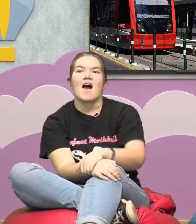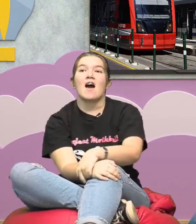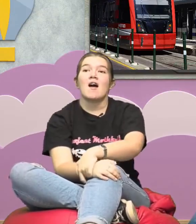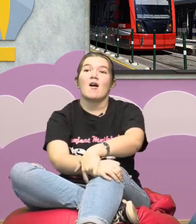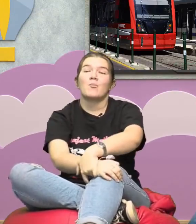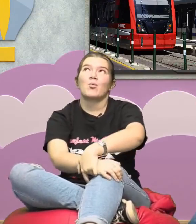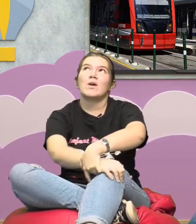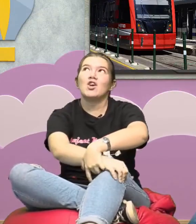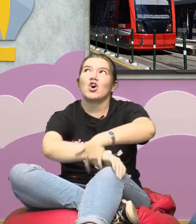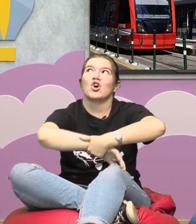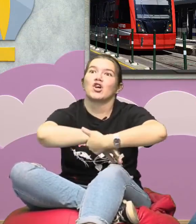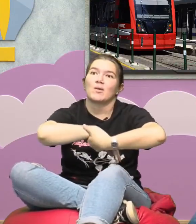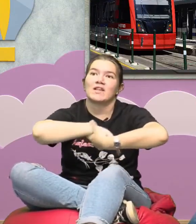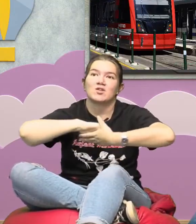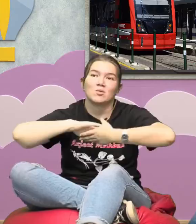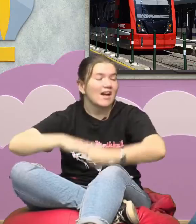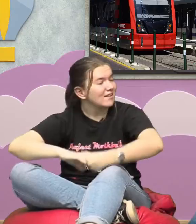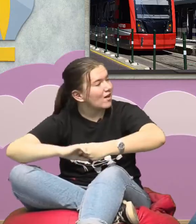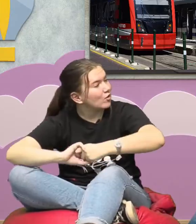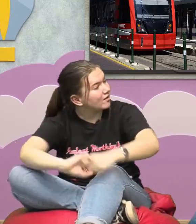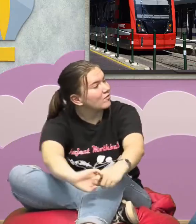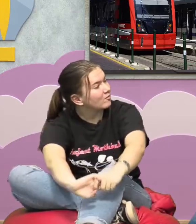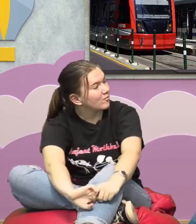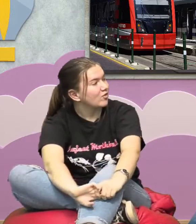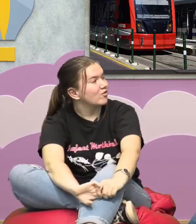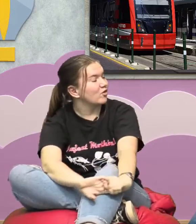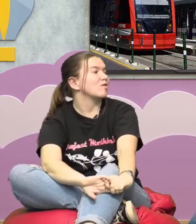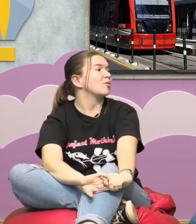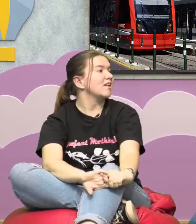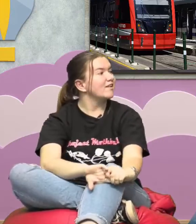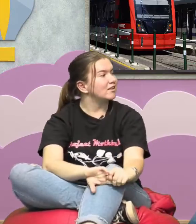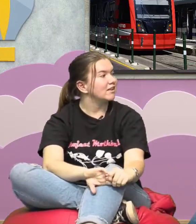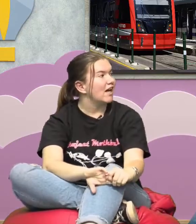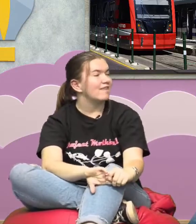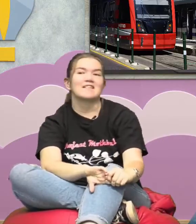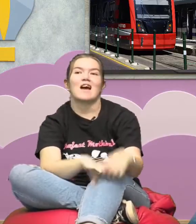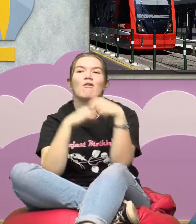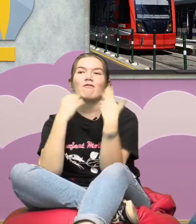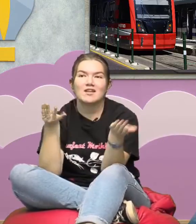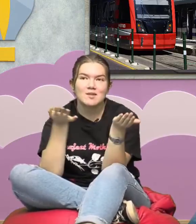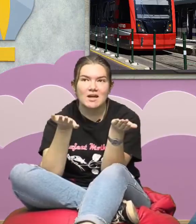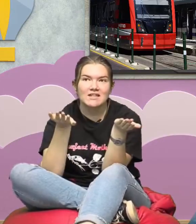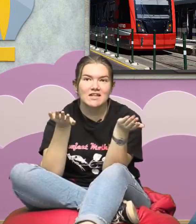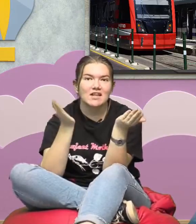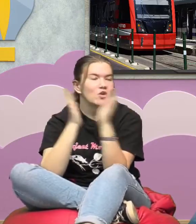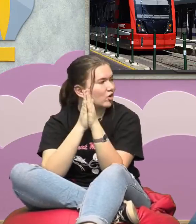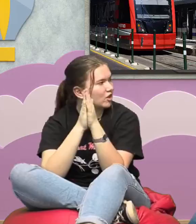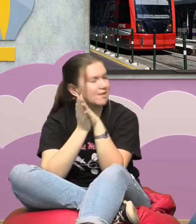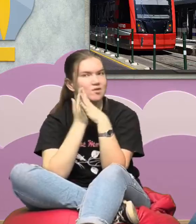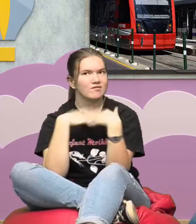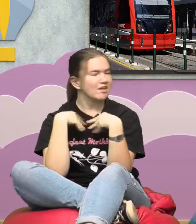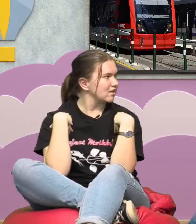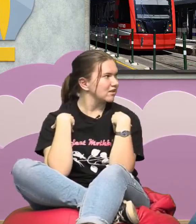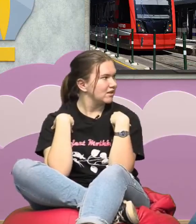entail? We are going to act out different modes of transportation that our friends may take over